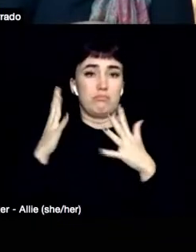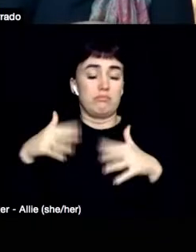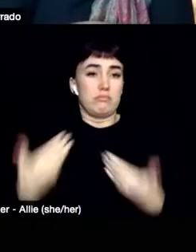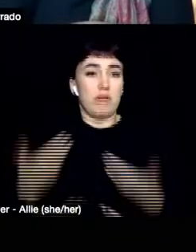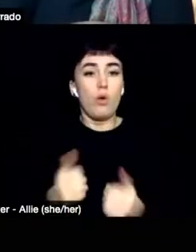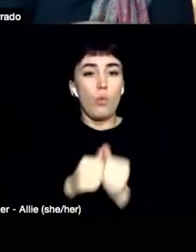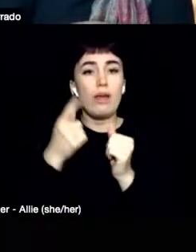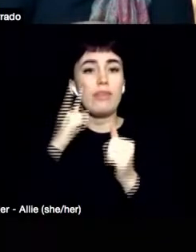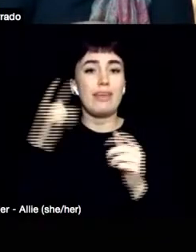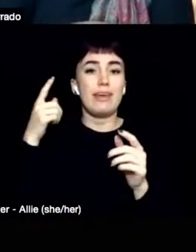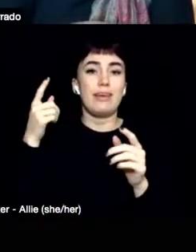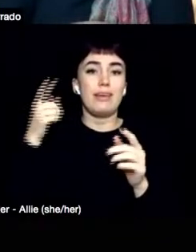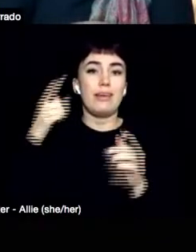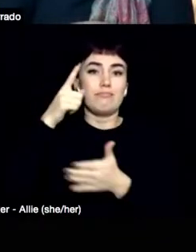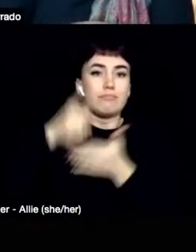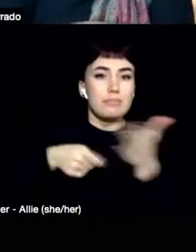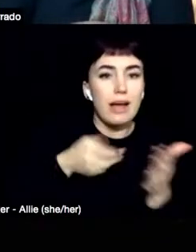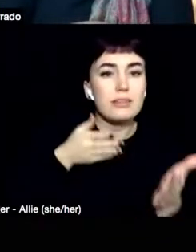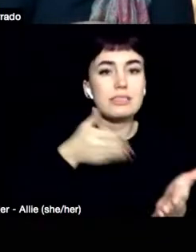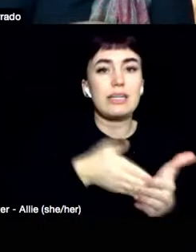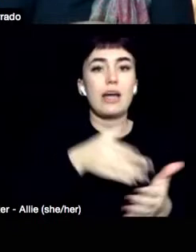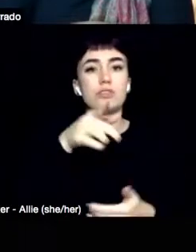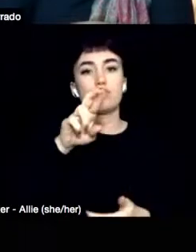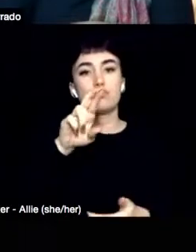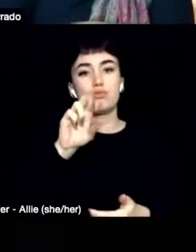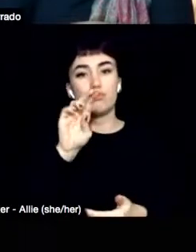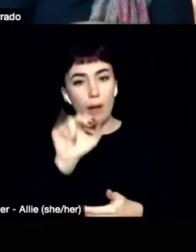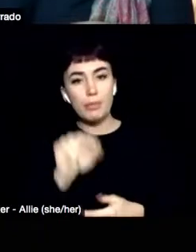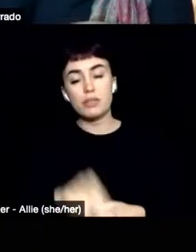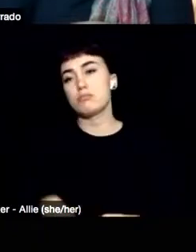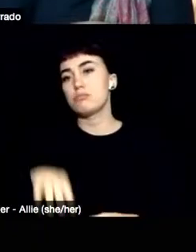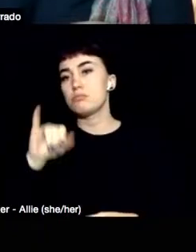with the attacks against Robin, against Iman,